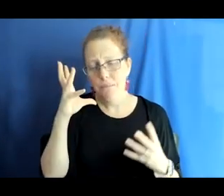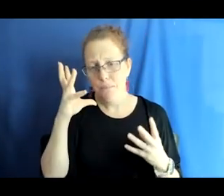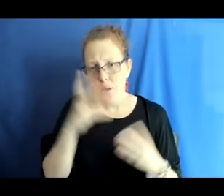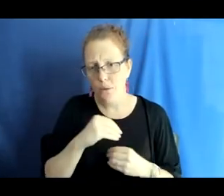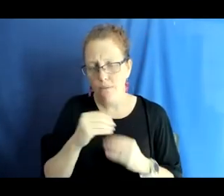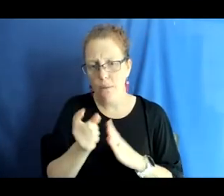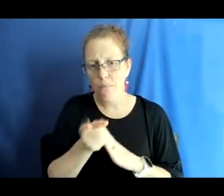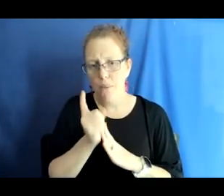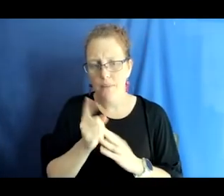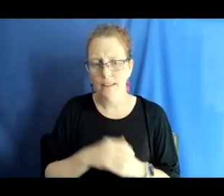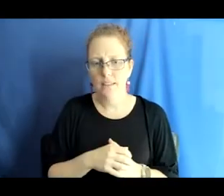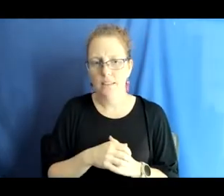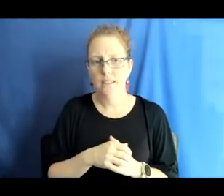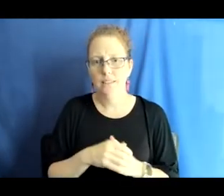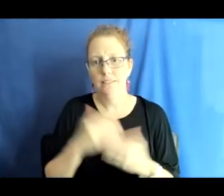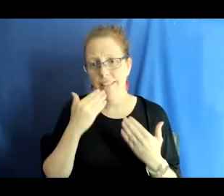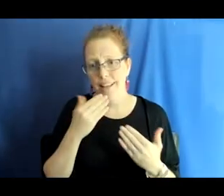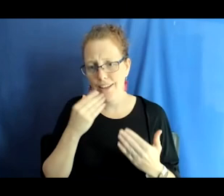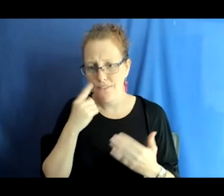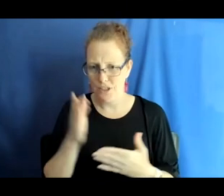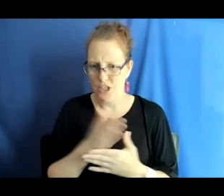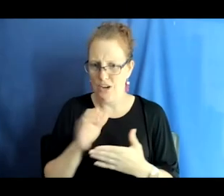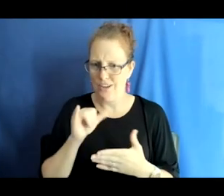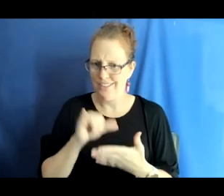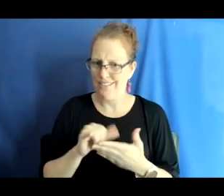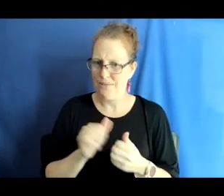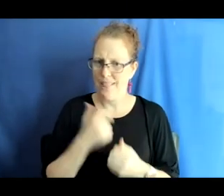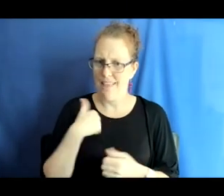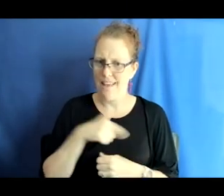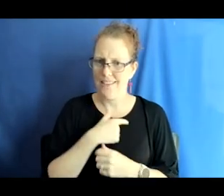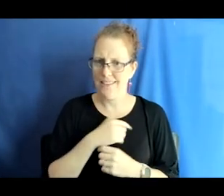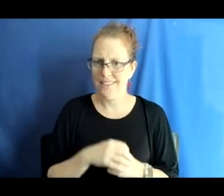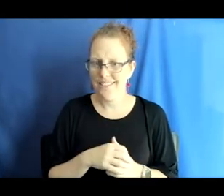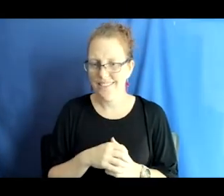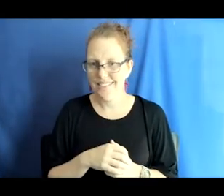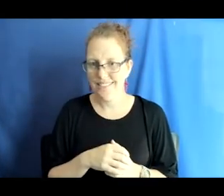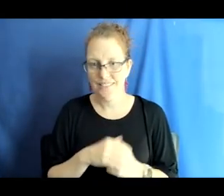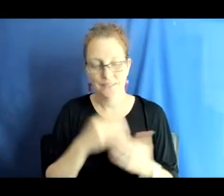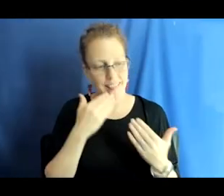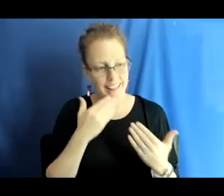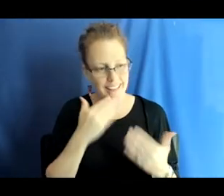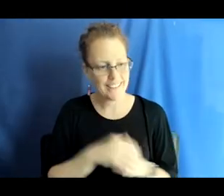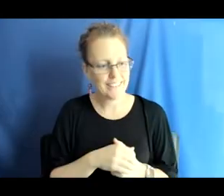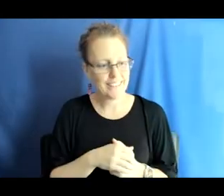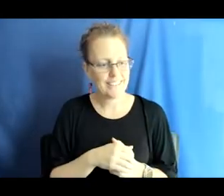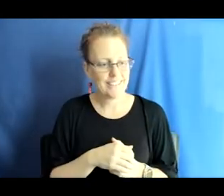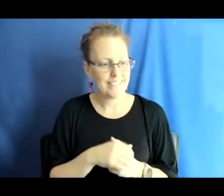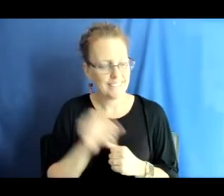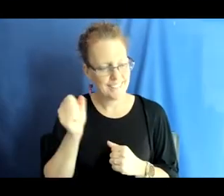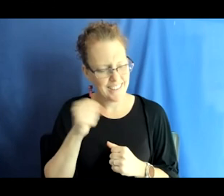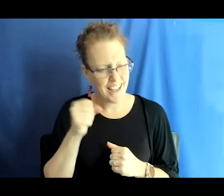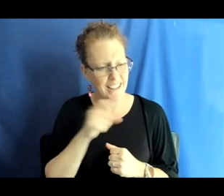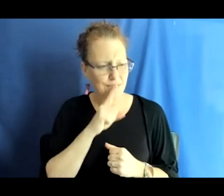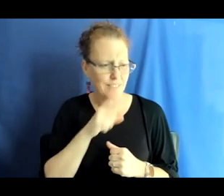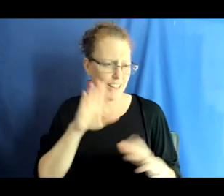moment. So thank you. Well, thank you. It's nice to see you. Yeah, it's a